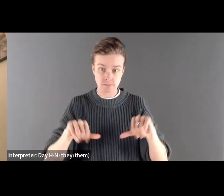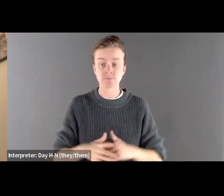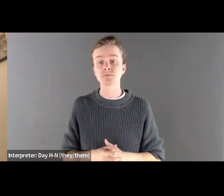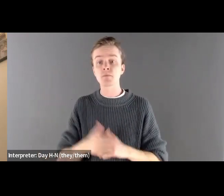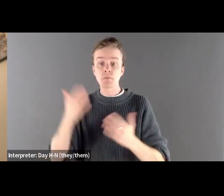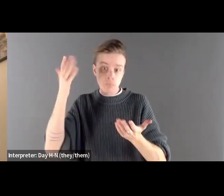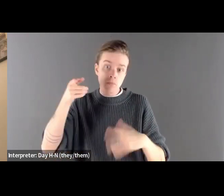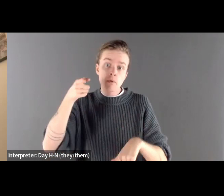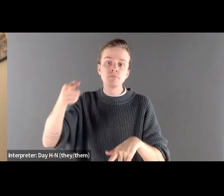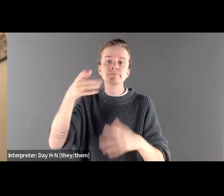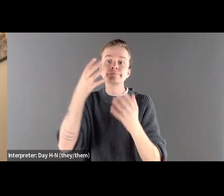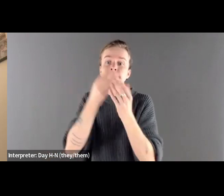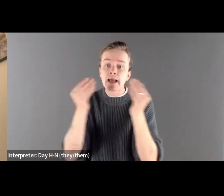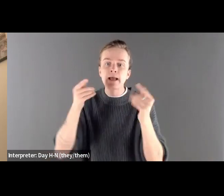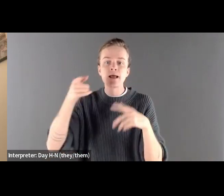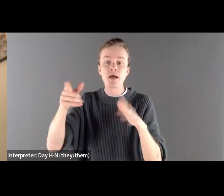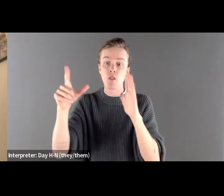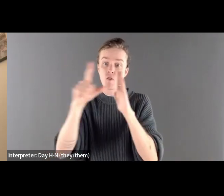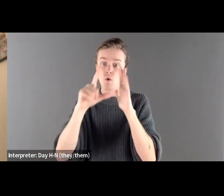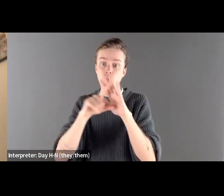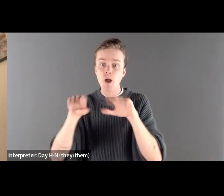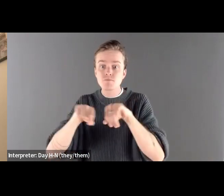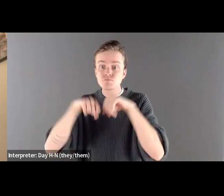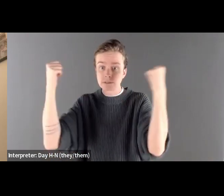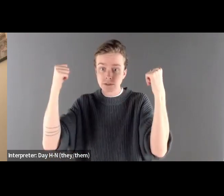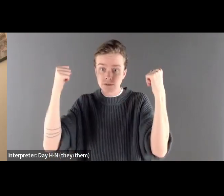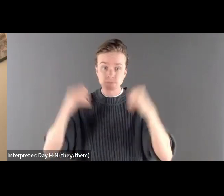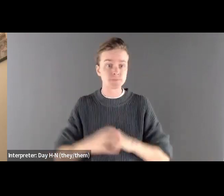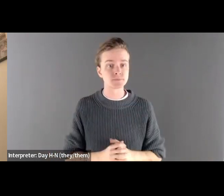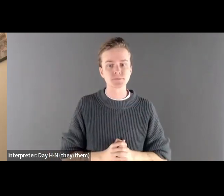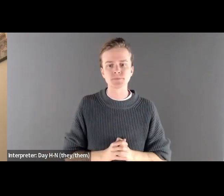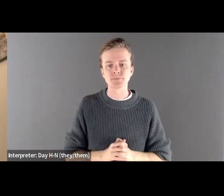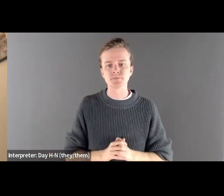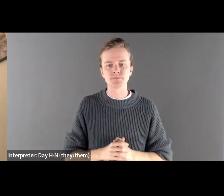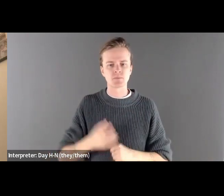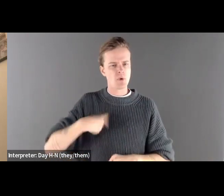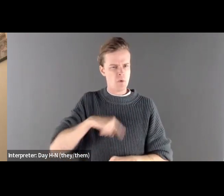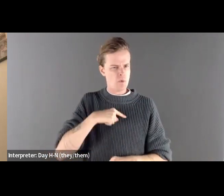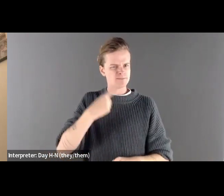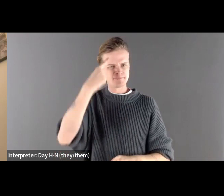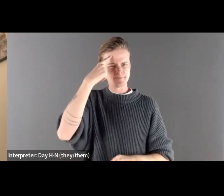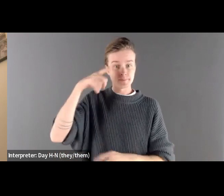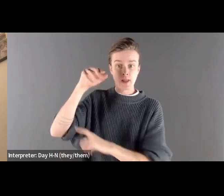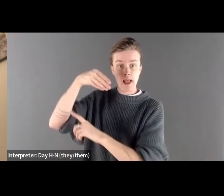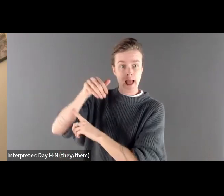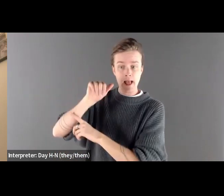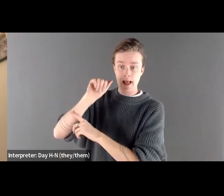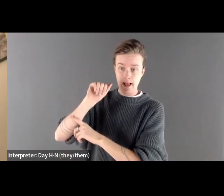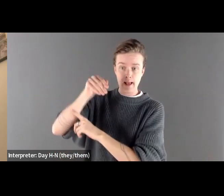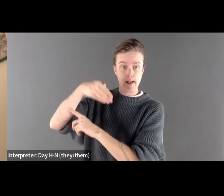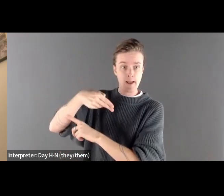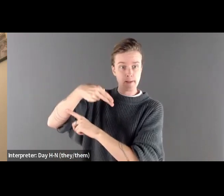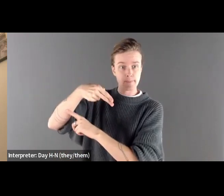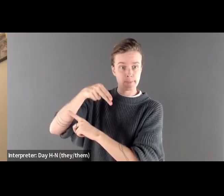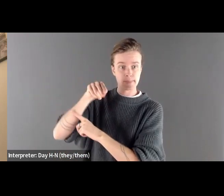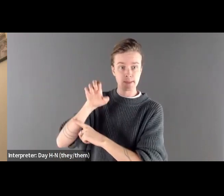on the usage of this technology, which Amnesty believes by design is considered in violation of your very